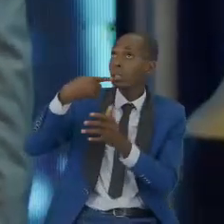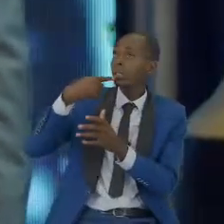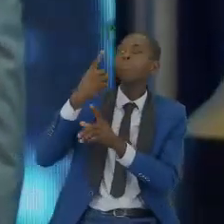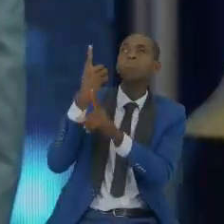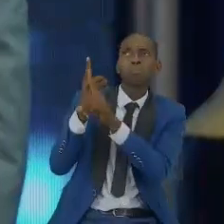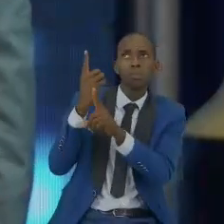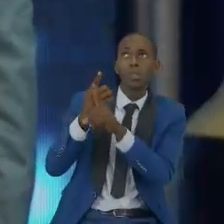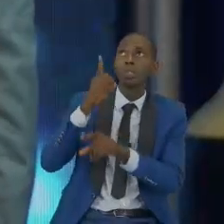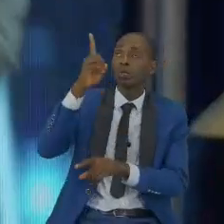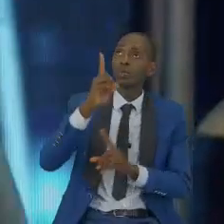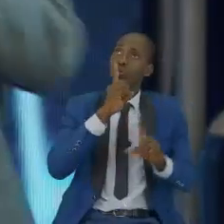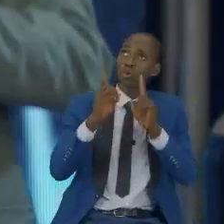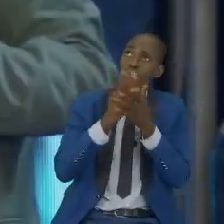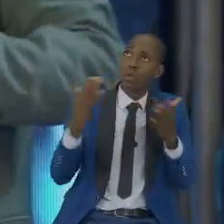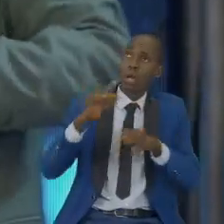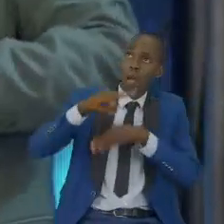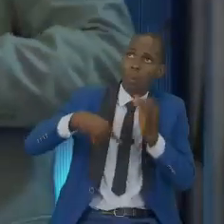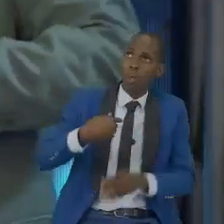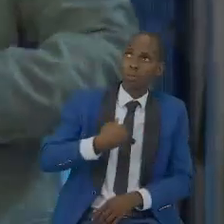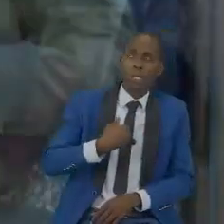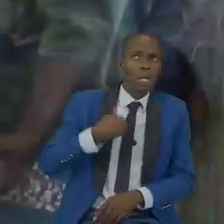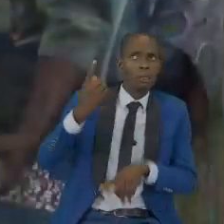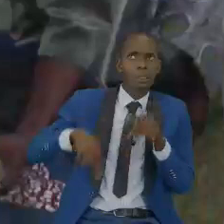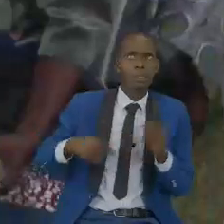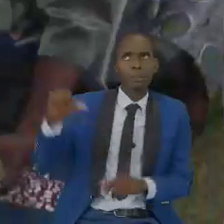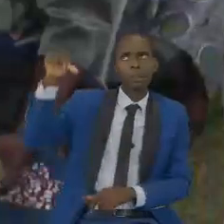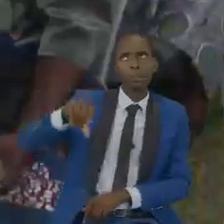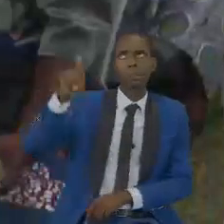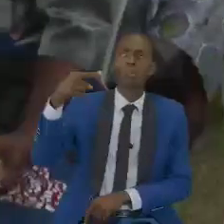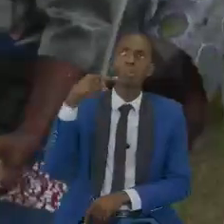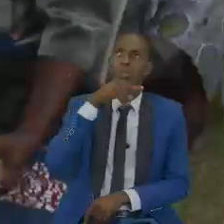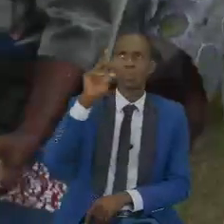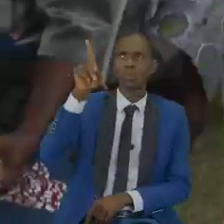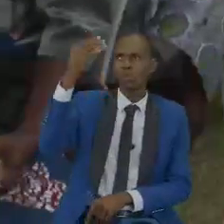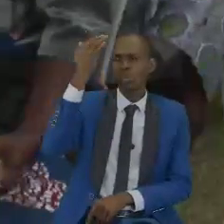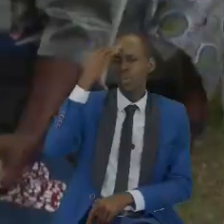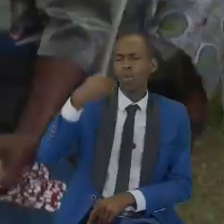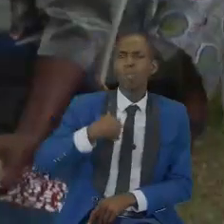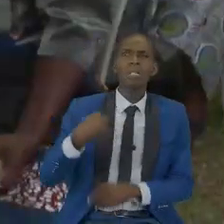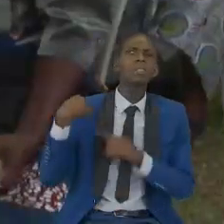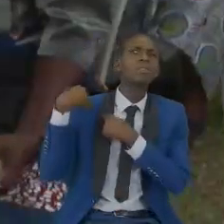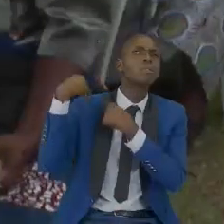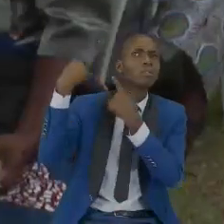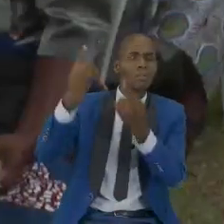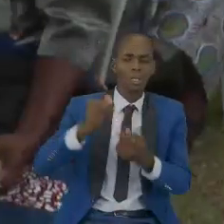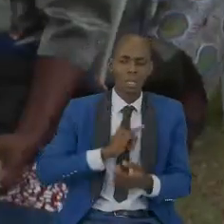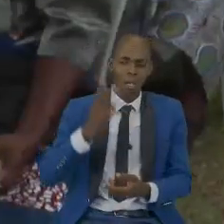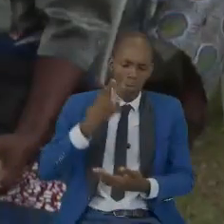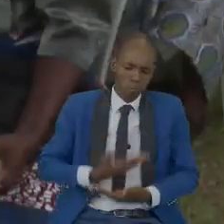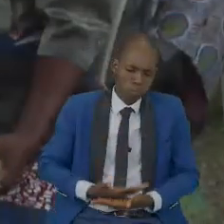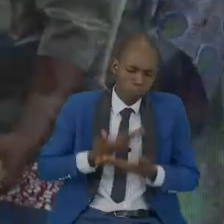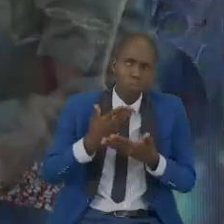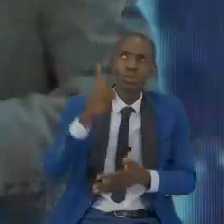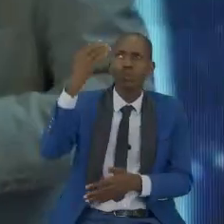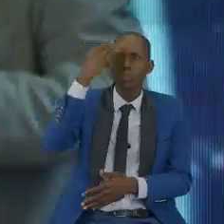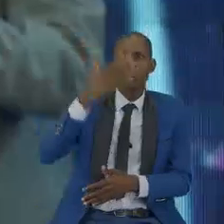telling a lie. You know me from my heart, from my background, and from my lifestyle. You know my